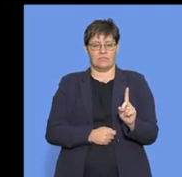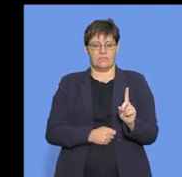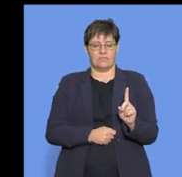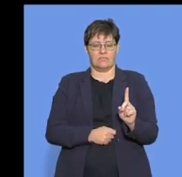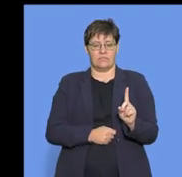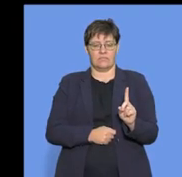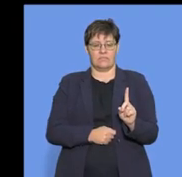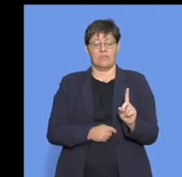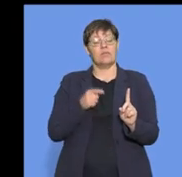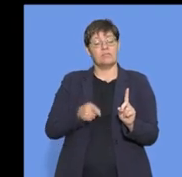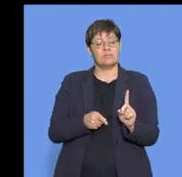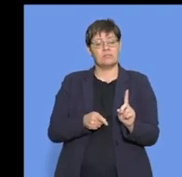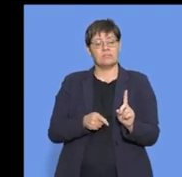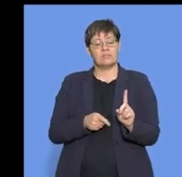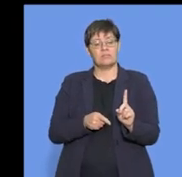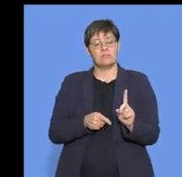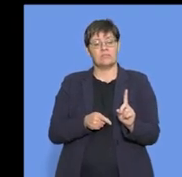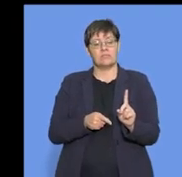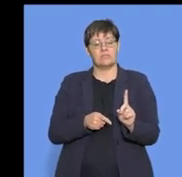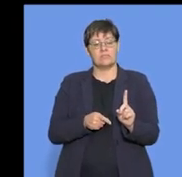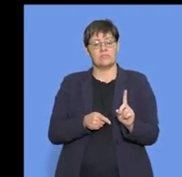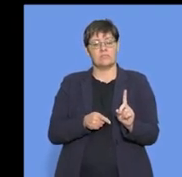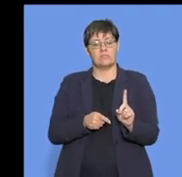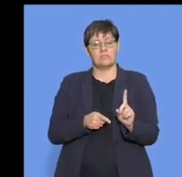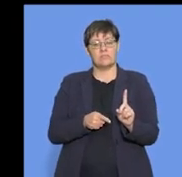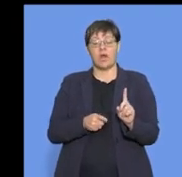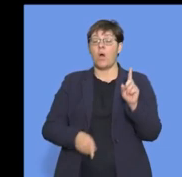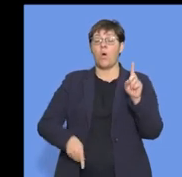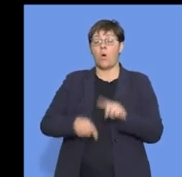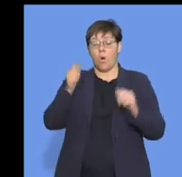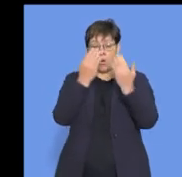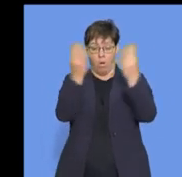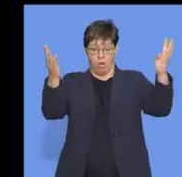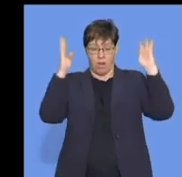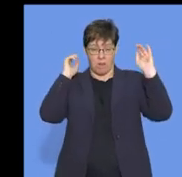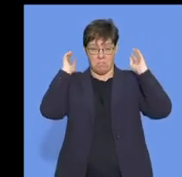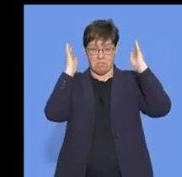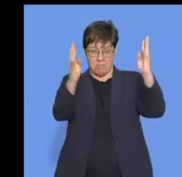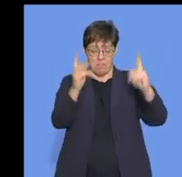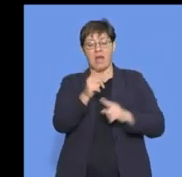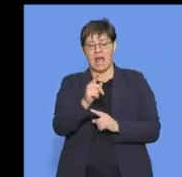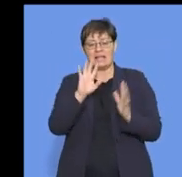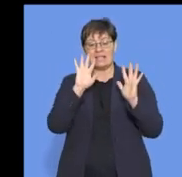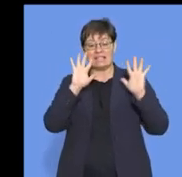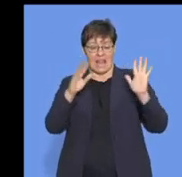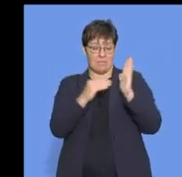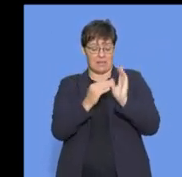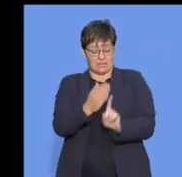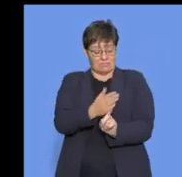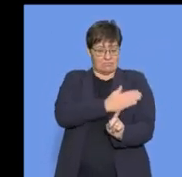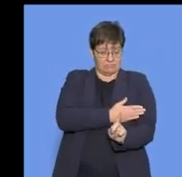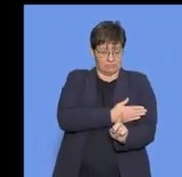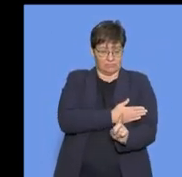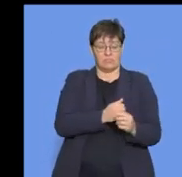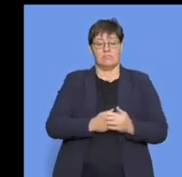player and he's standing 10 meters away from the first goal post. So that's this distance